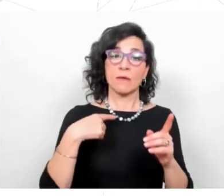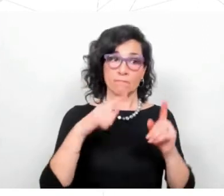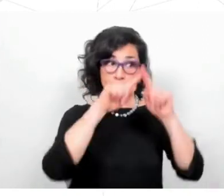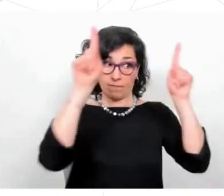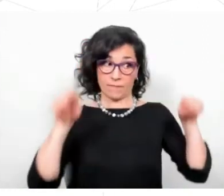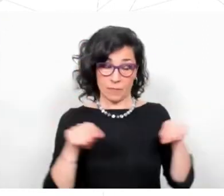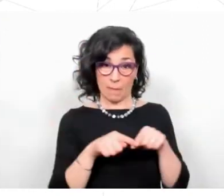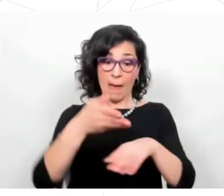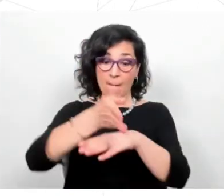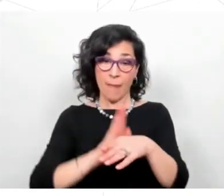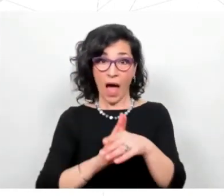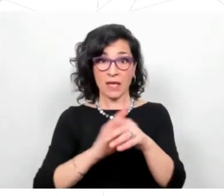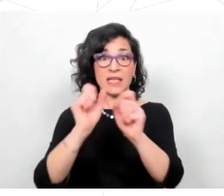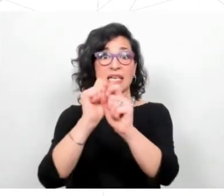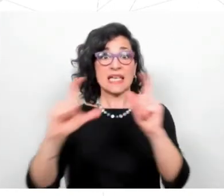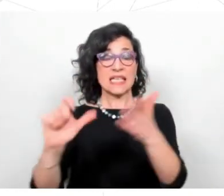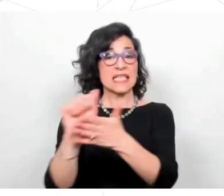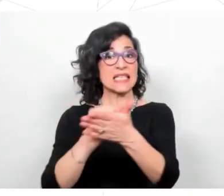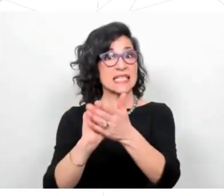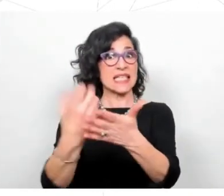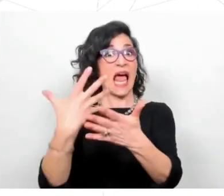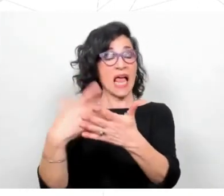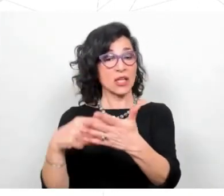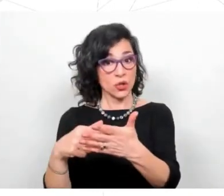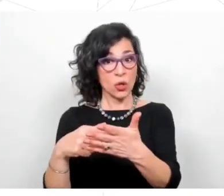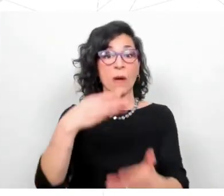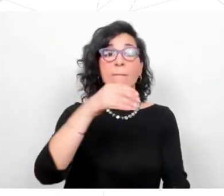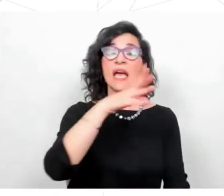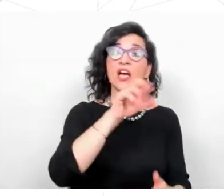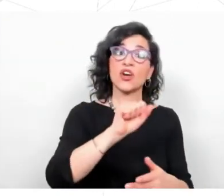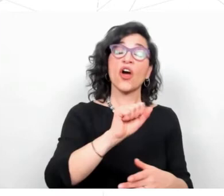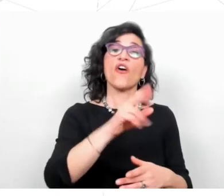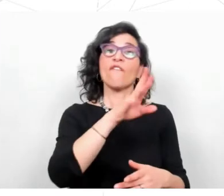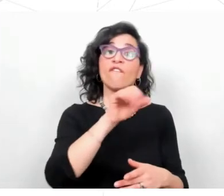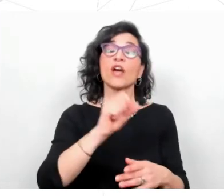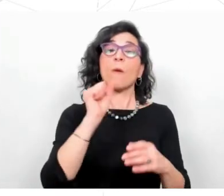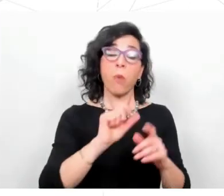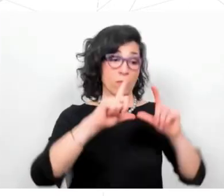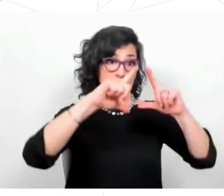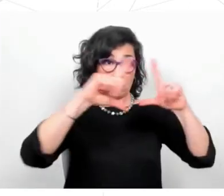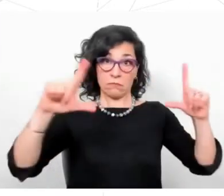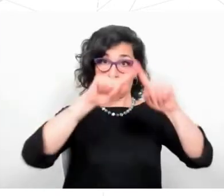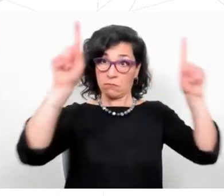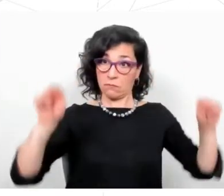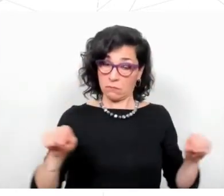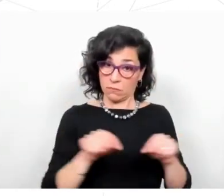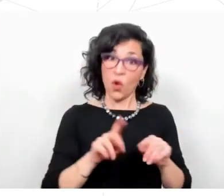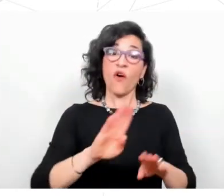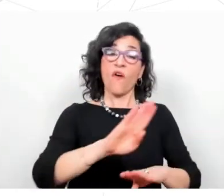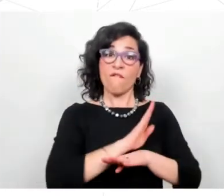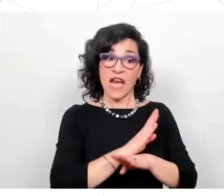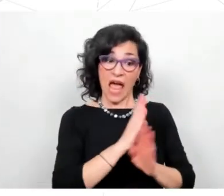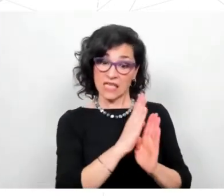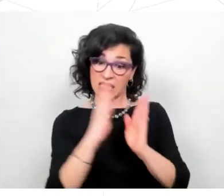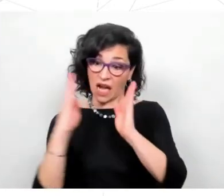display. Magnifier can run in full screen, in a separate window, or as a lens that follows your mouse pointer around the